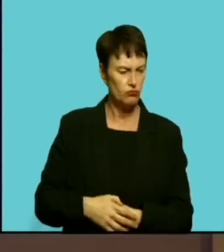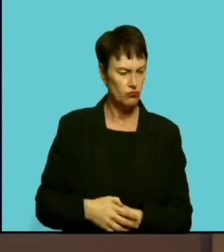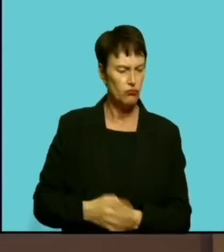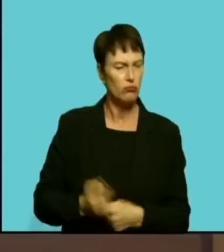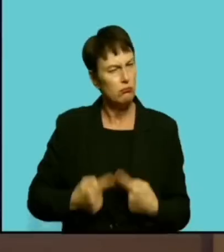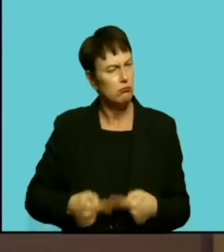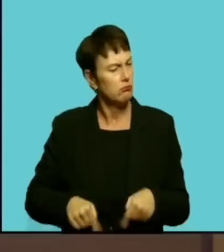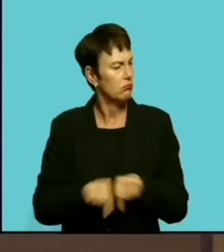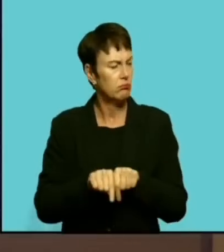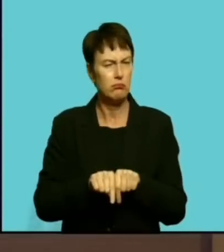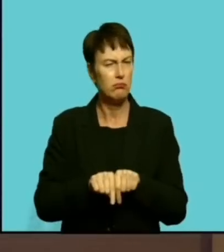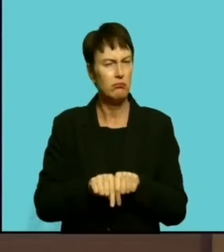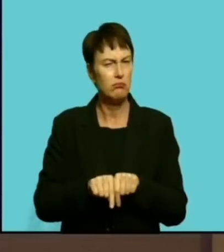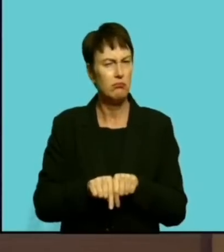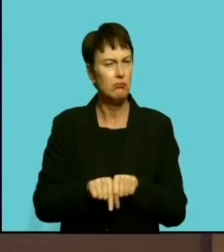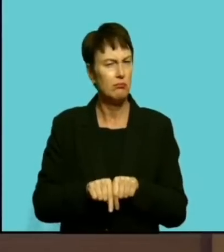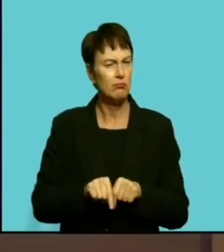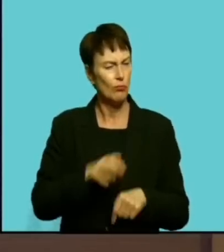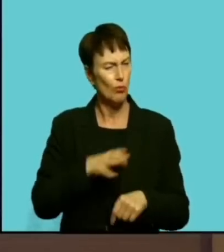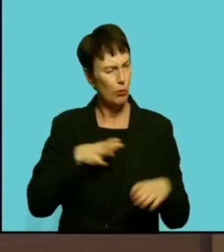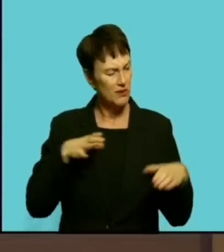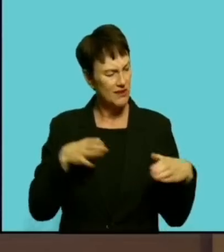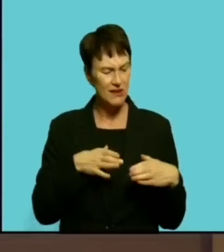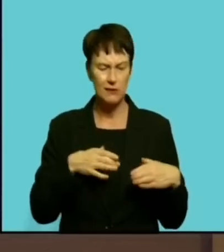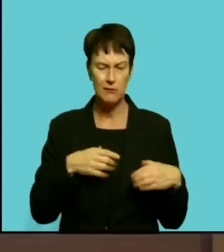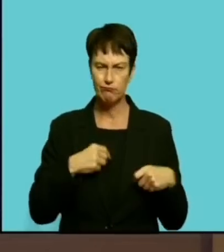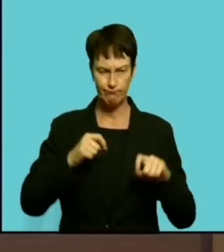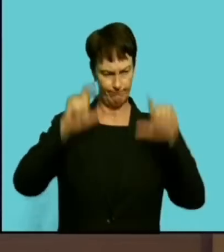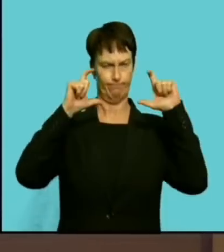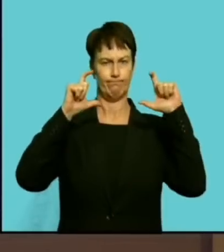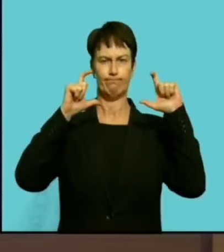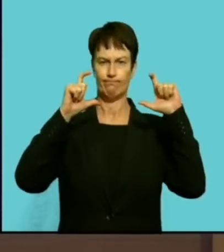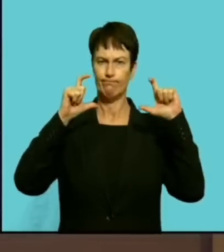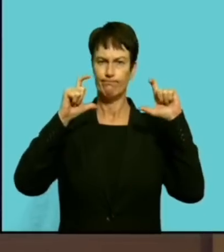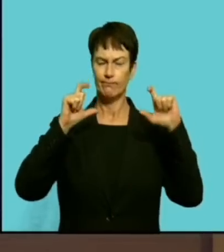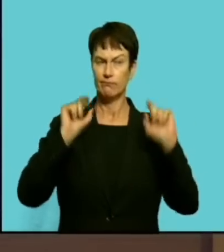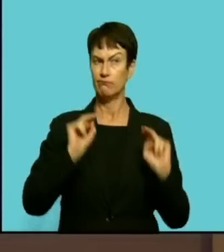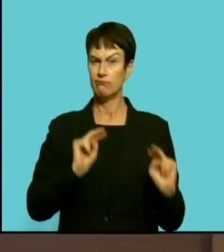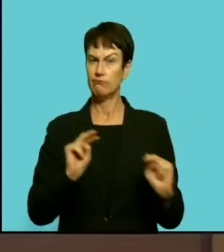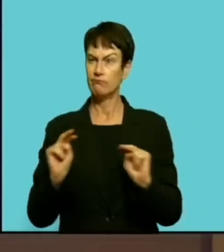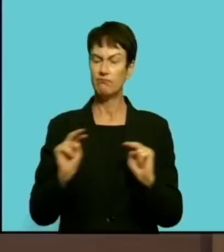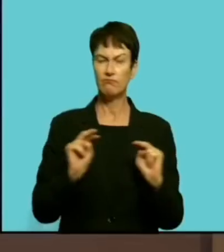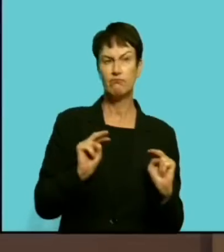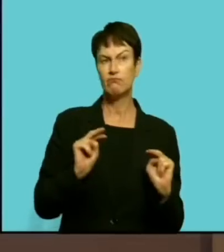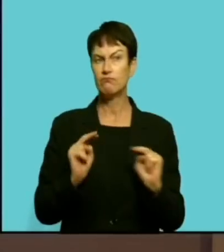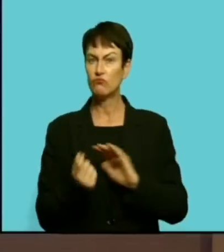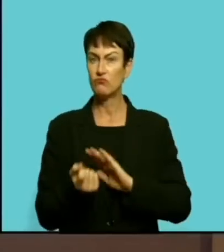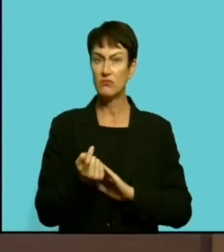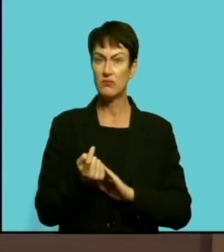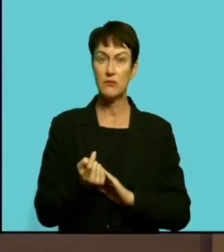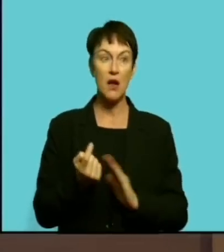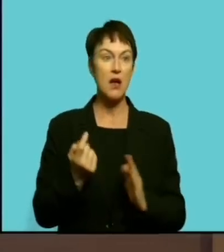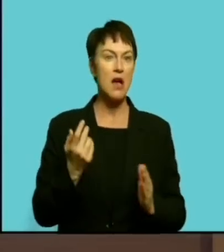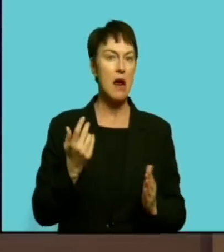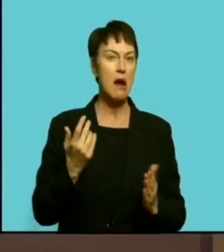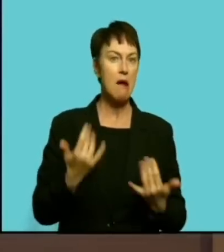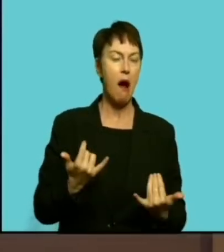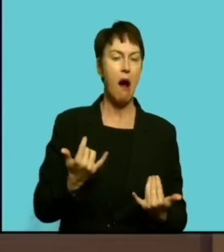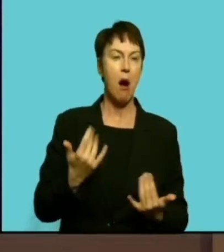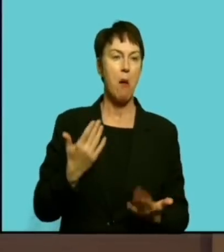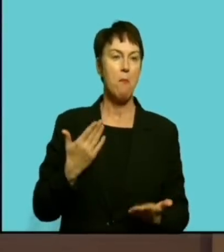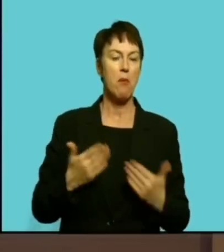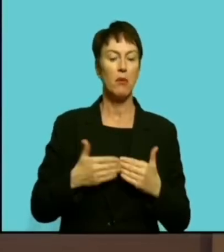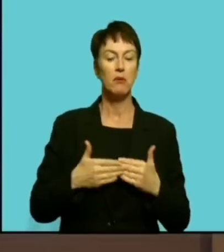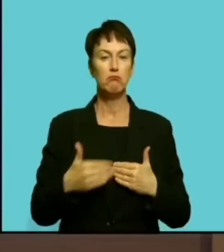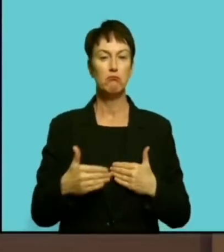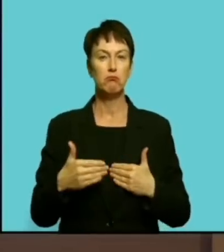MPC. We will continue to reassess our position based on the data that would be